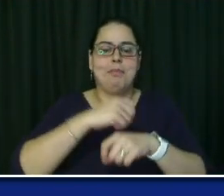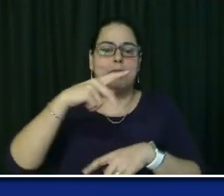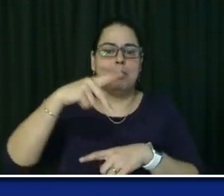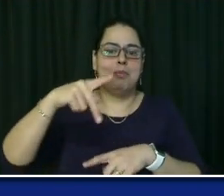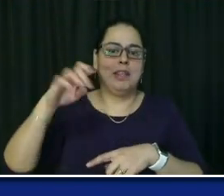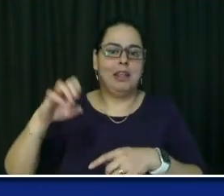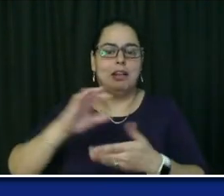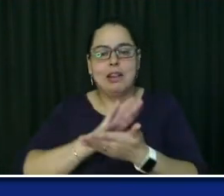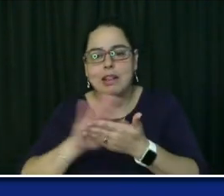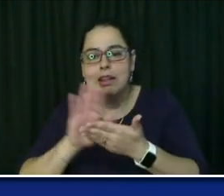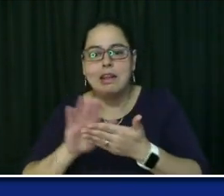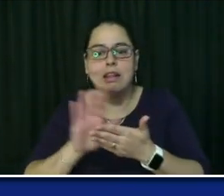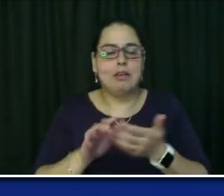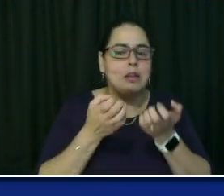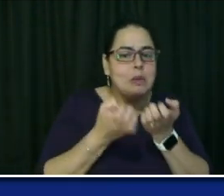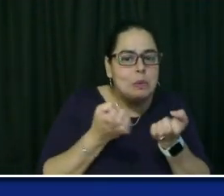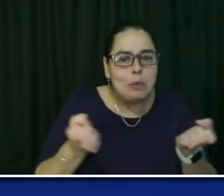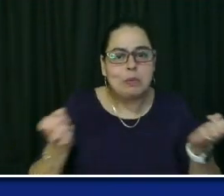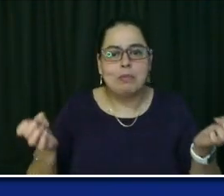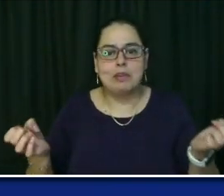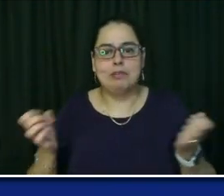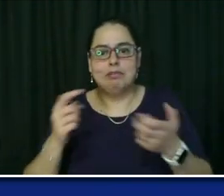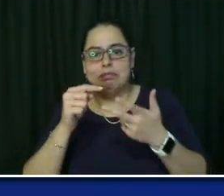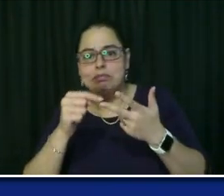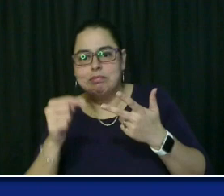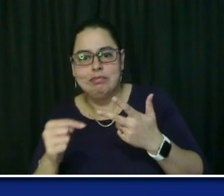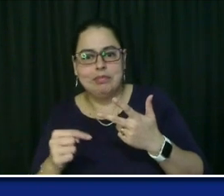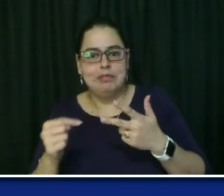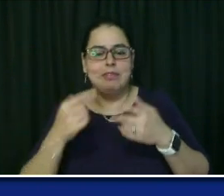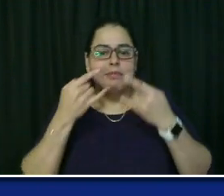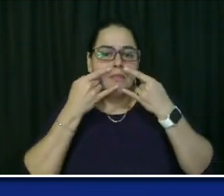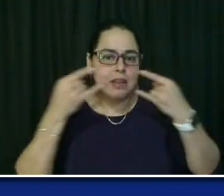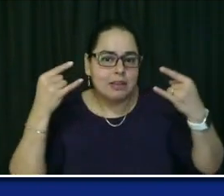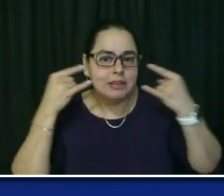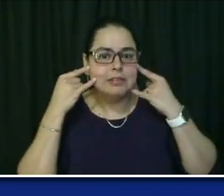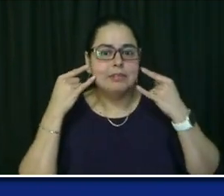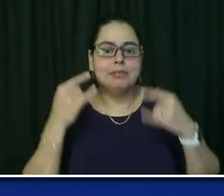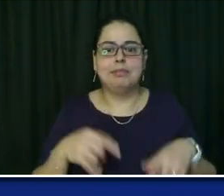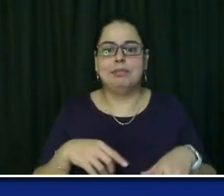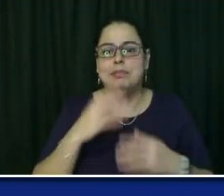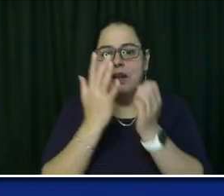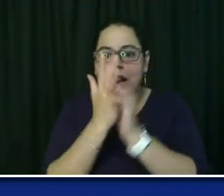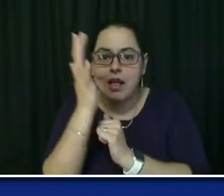individuals, if they need PPE for their purposes, if they need to extend